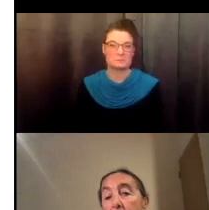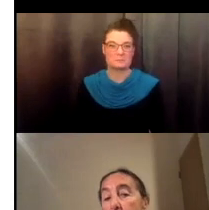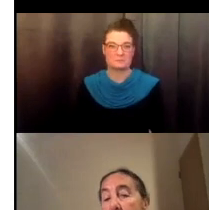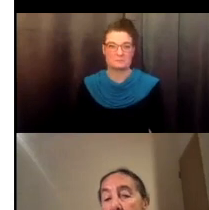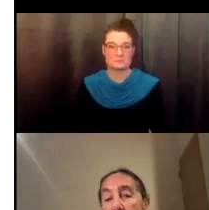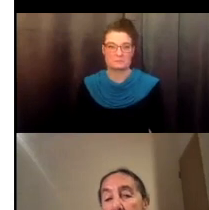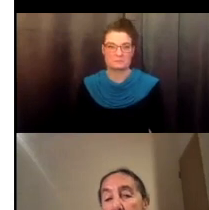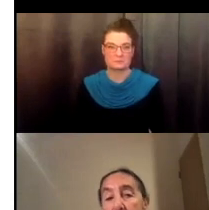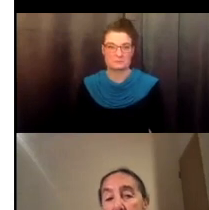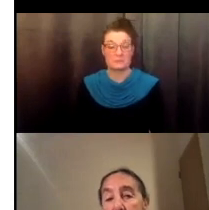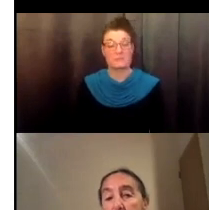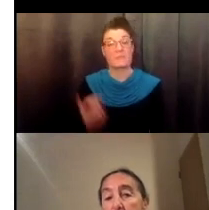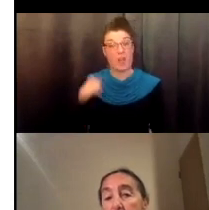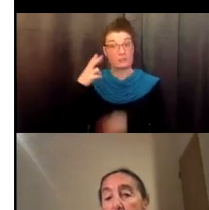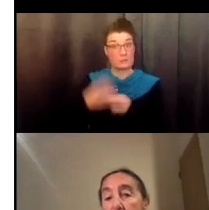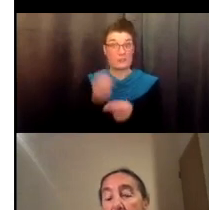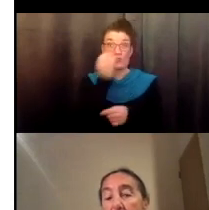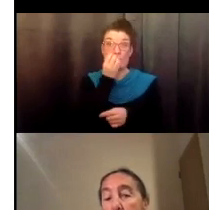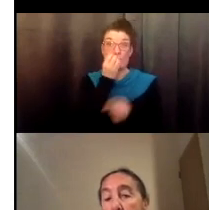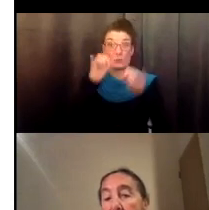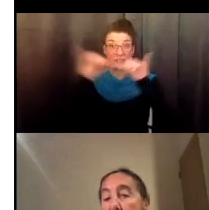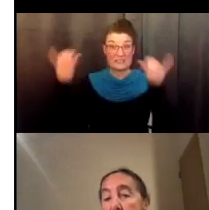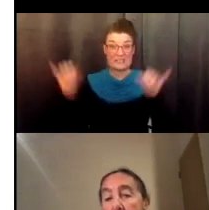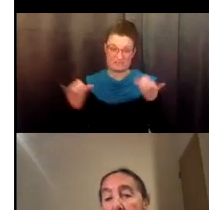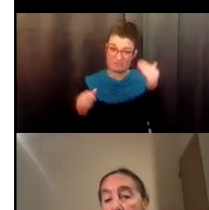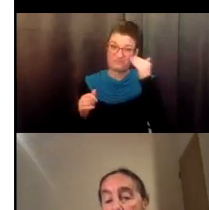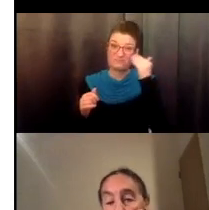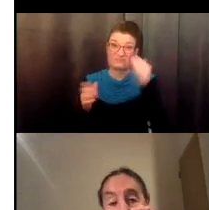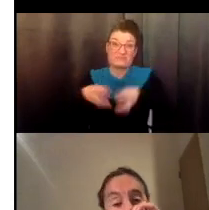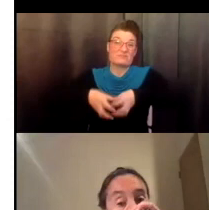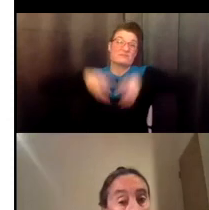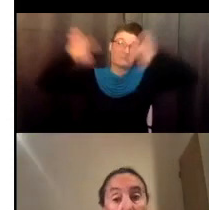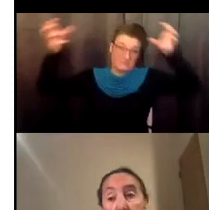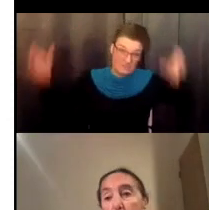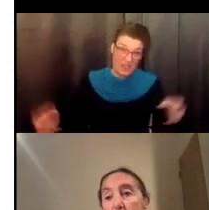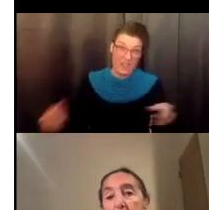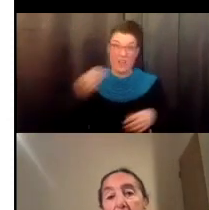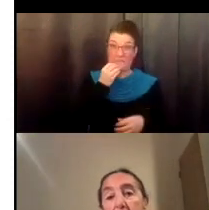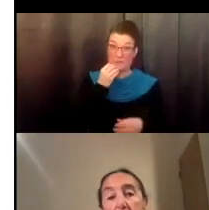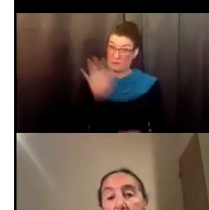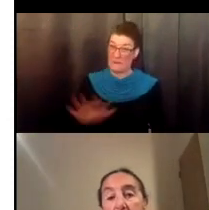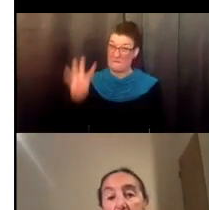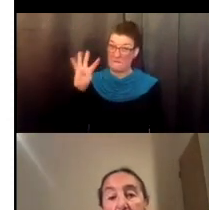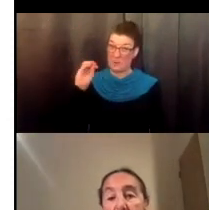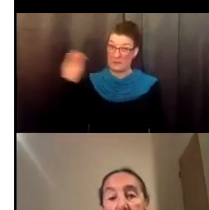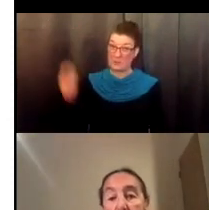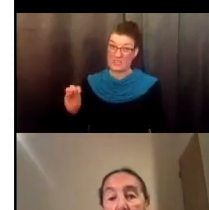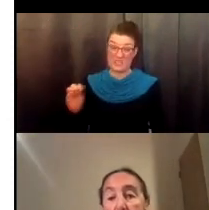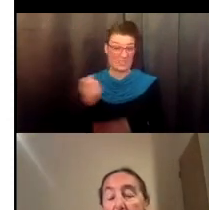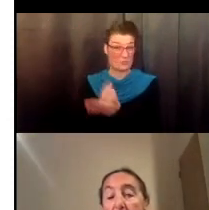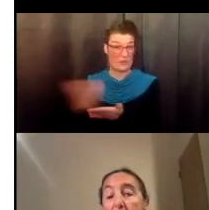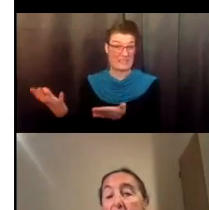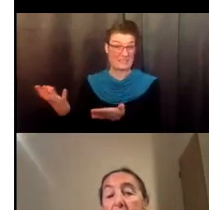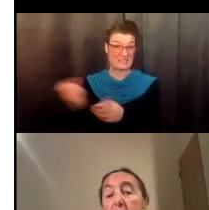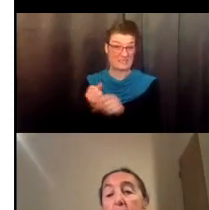I also mentioned our food system, and we know that a massive amount of food, about 40%, goes to food waste every